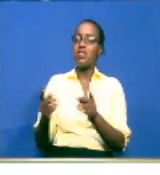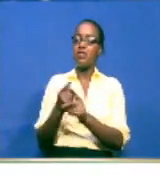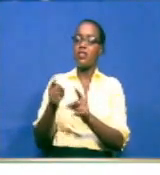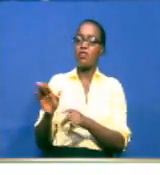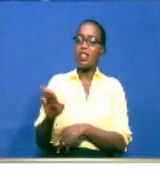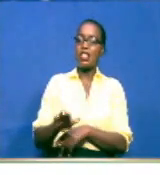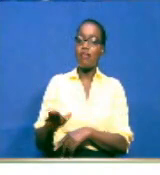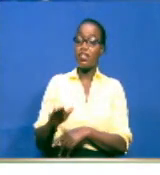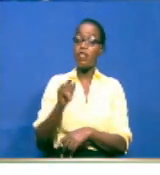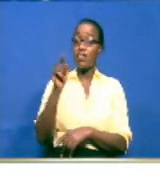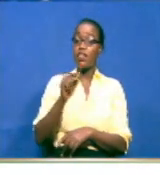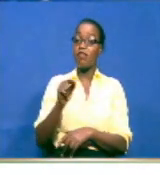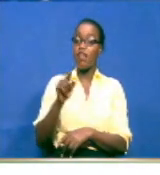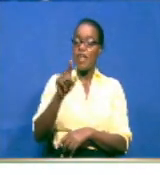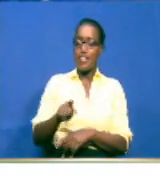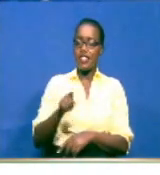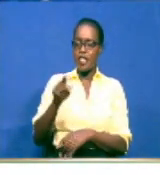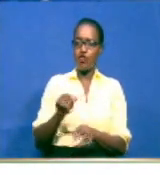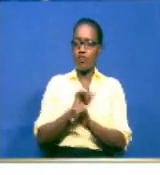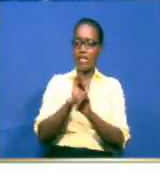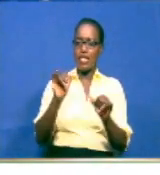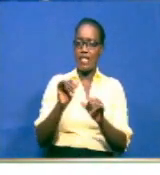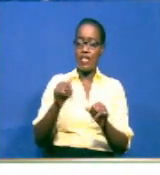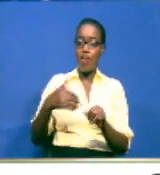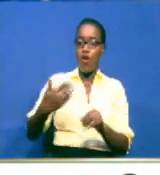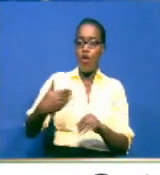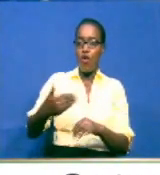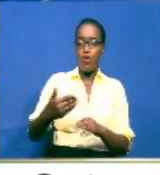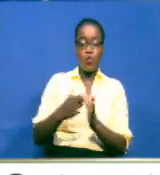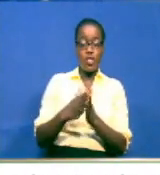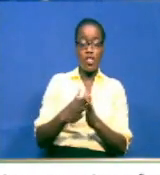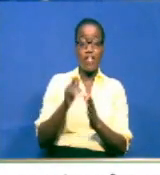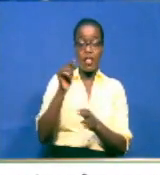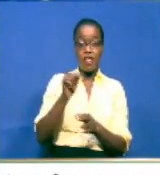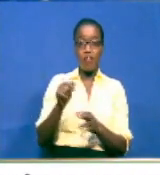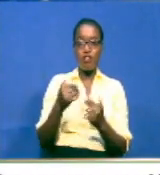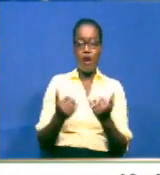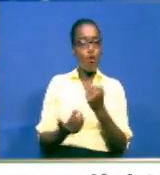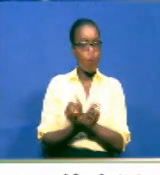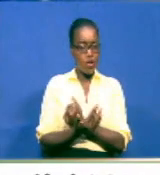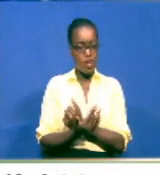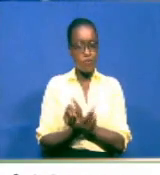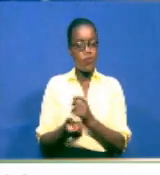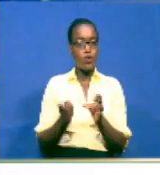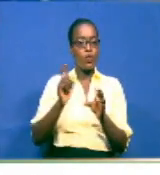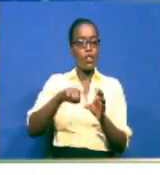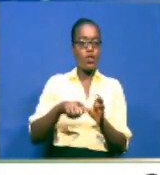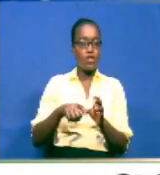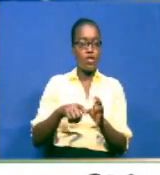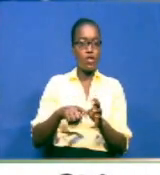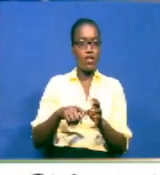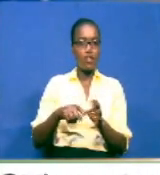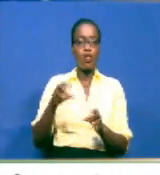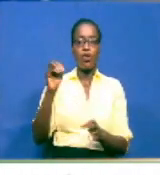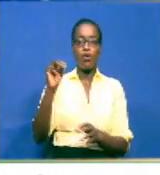a need or a call to clean them regularly. And therefore now, this morning, we are joined by Gamaliel